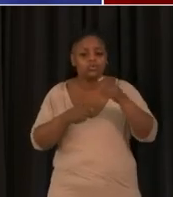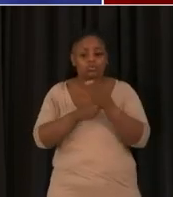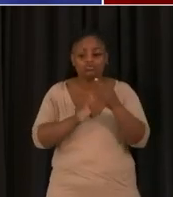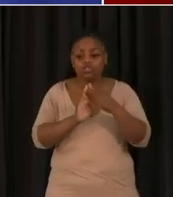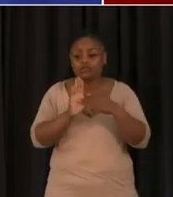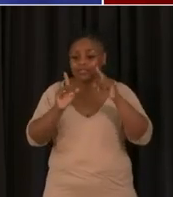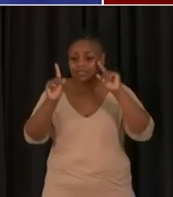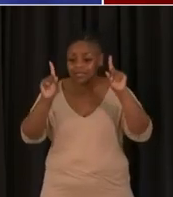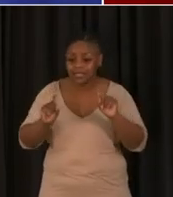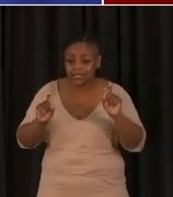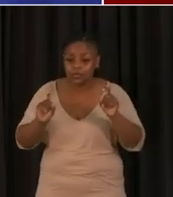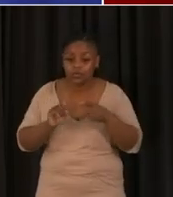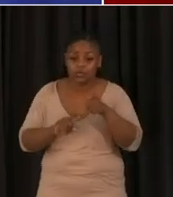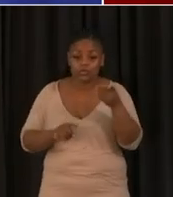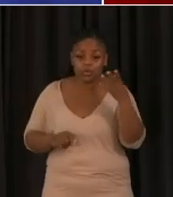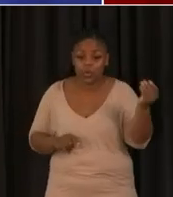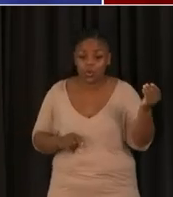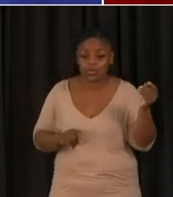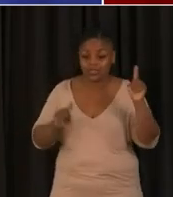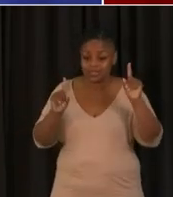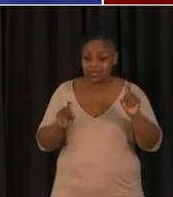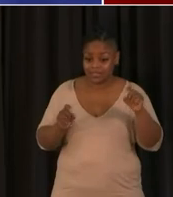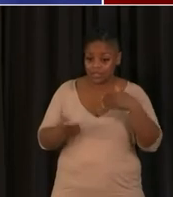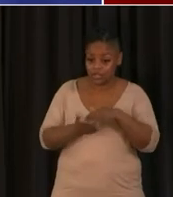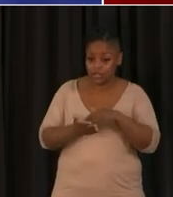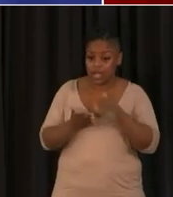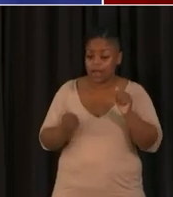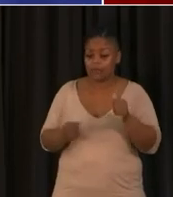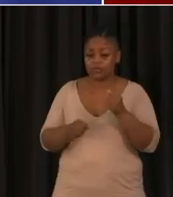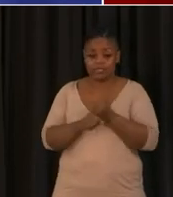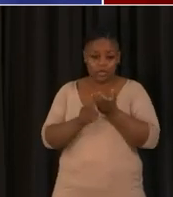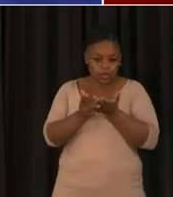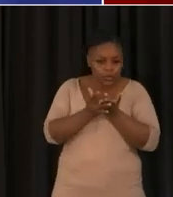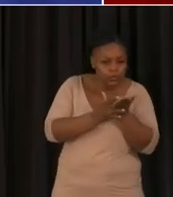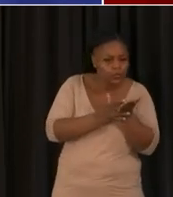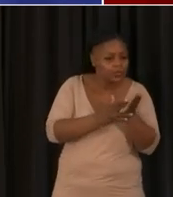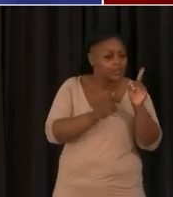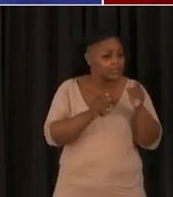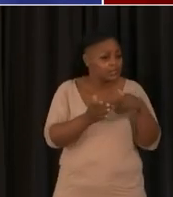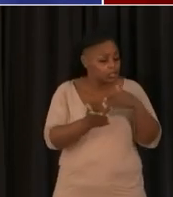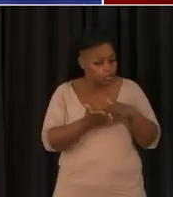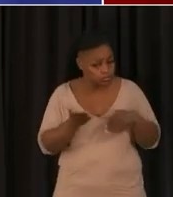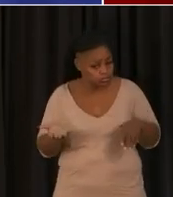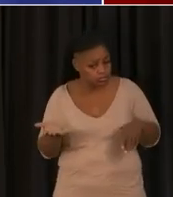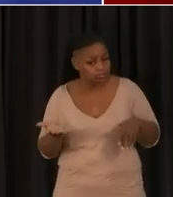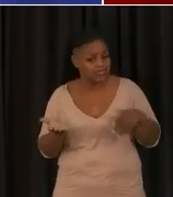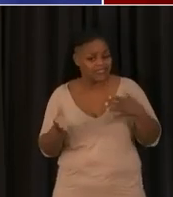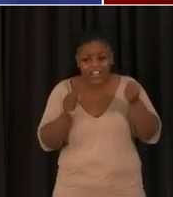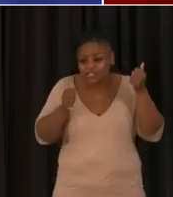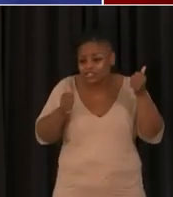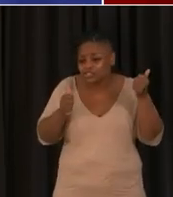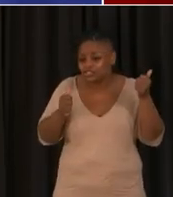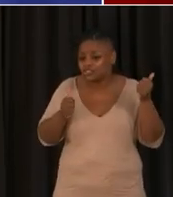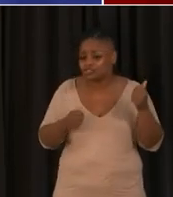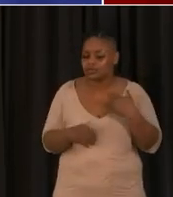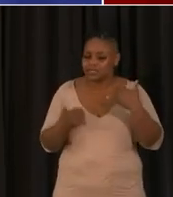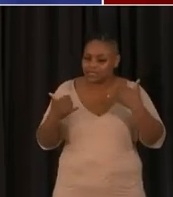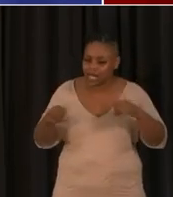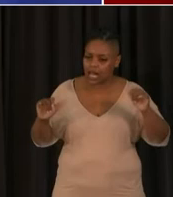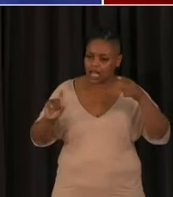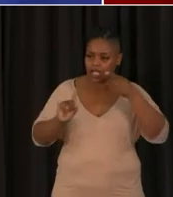goal was just to save that $1,500 so that I can buy a home before the end of 2020. Alana, you are a